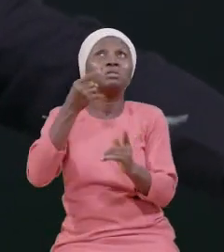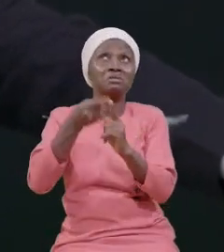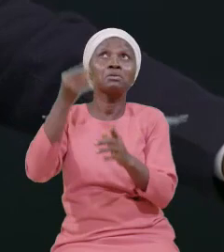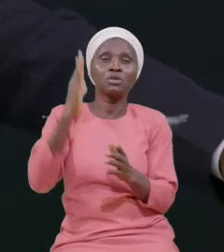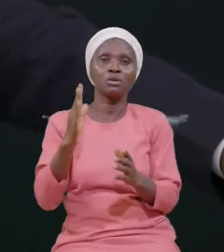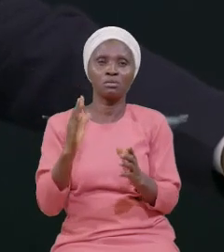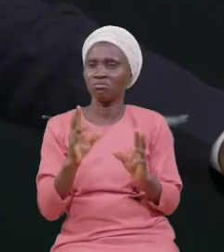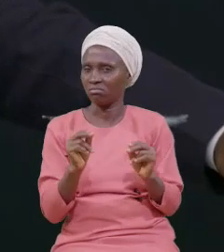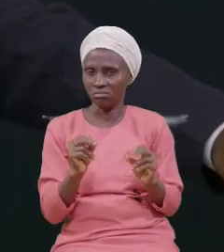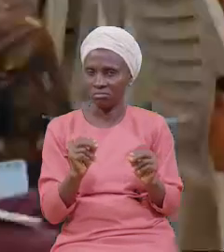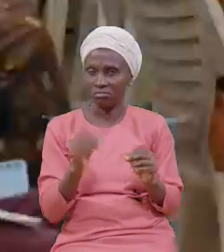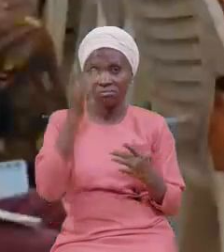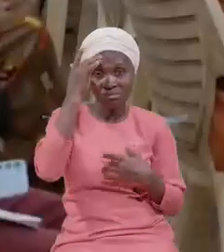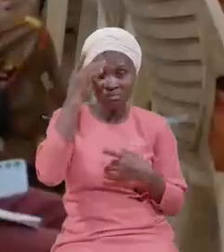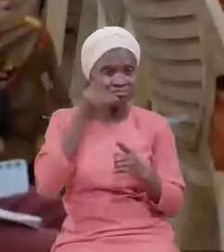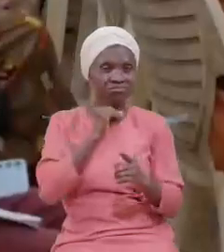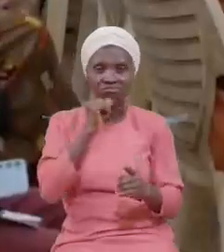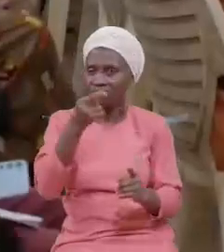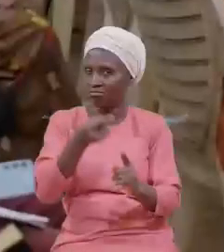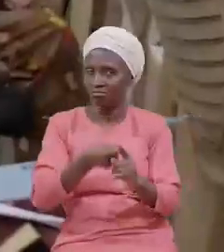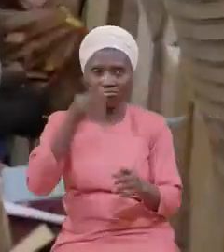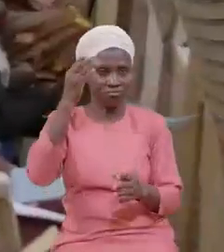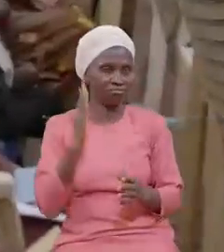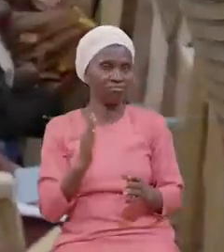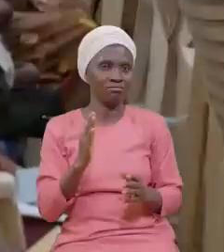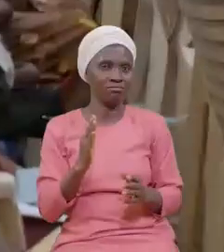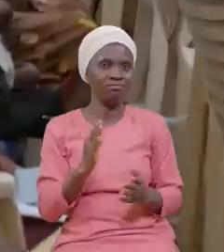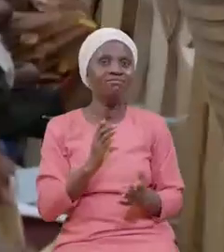Sickness is not of God. I didn't hear you.